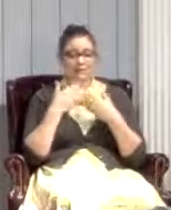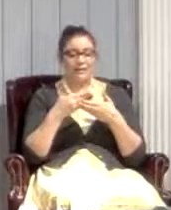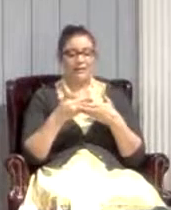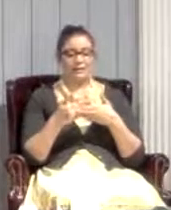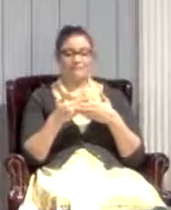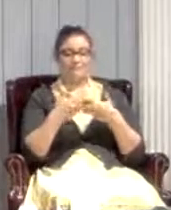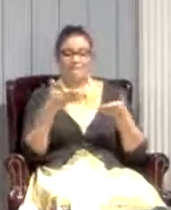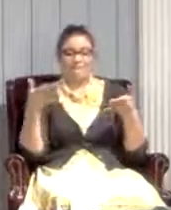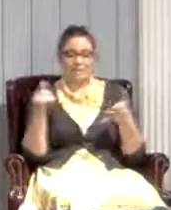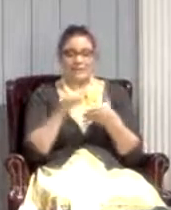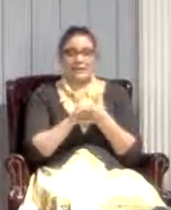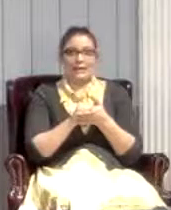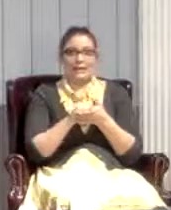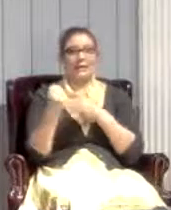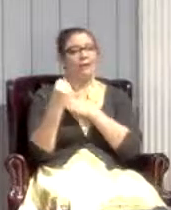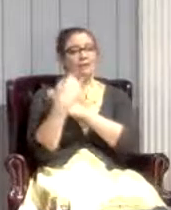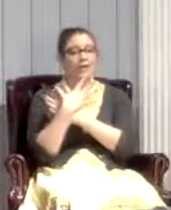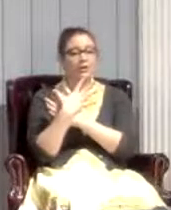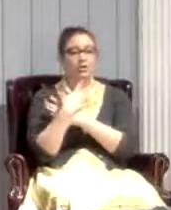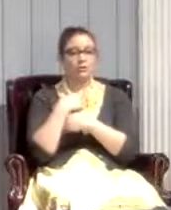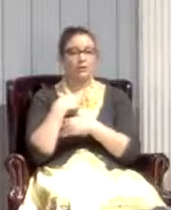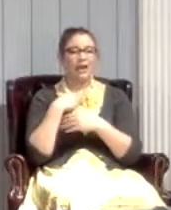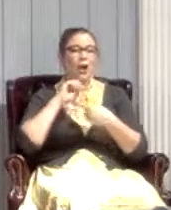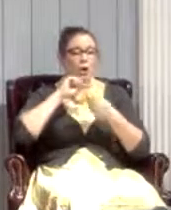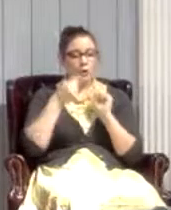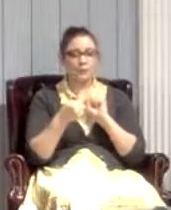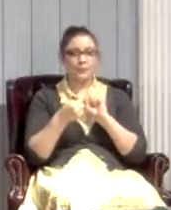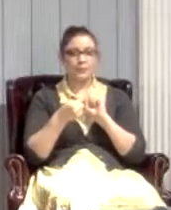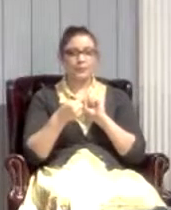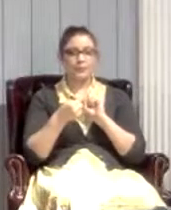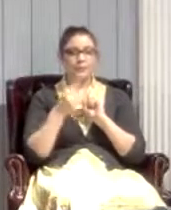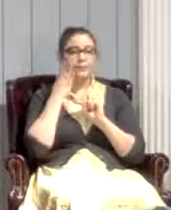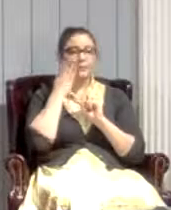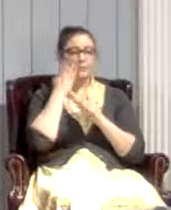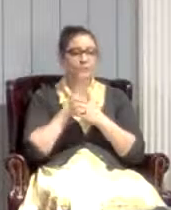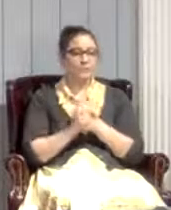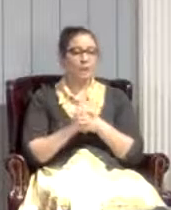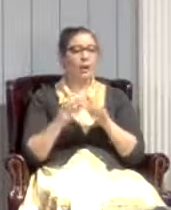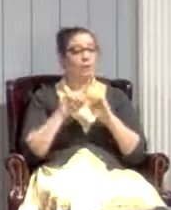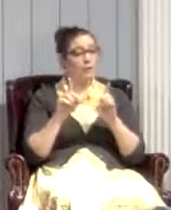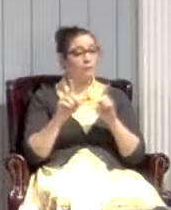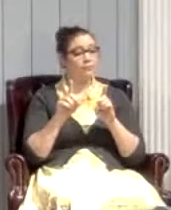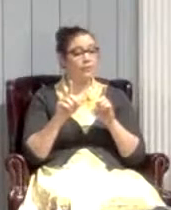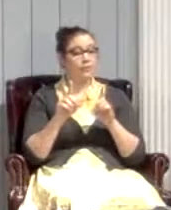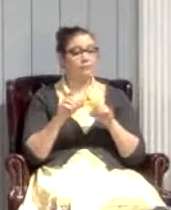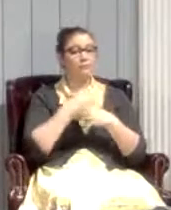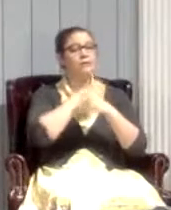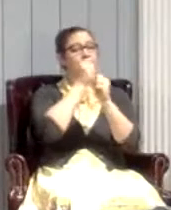that affect you in some way. But they are designed by God